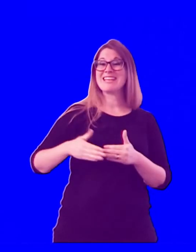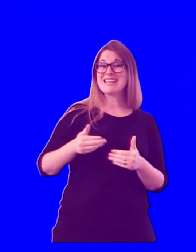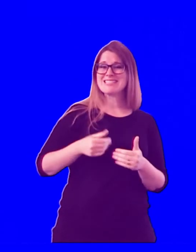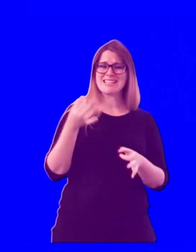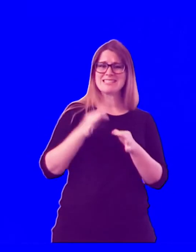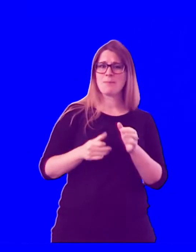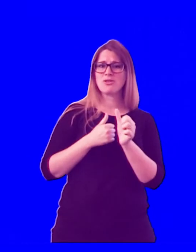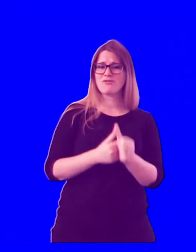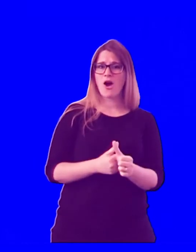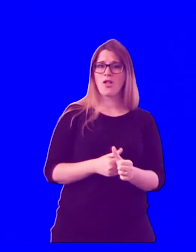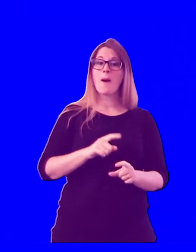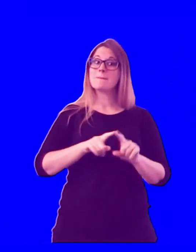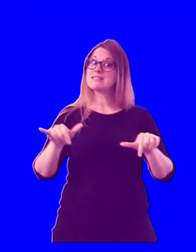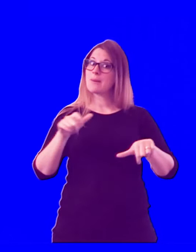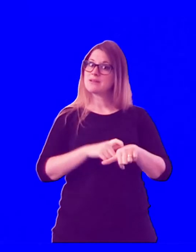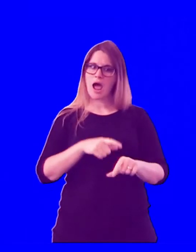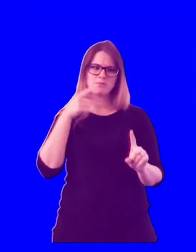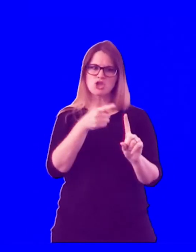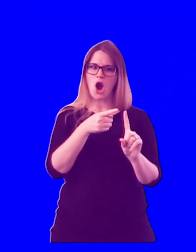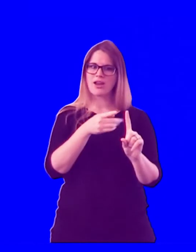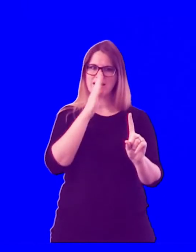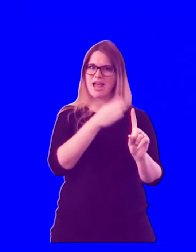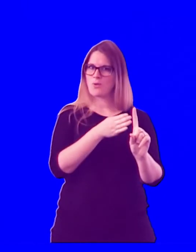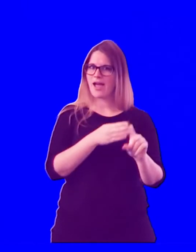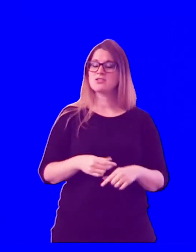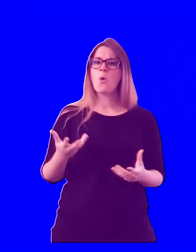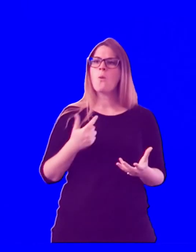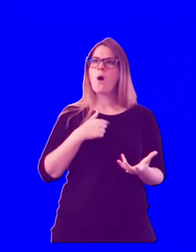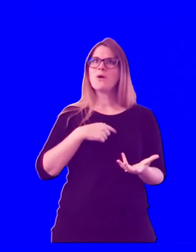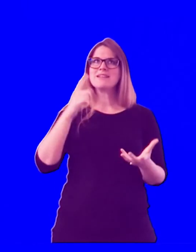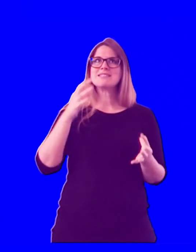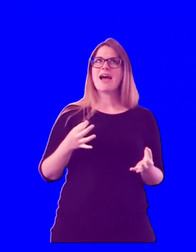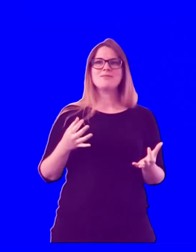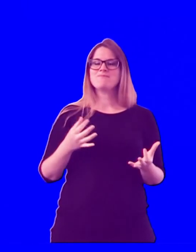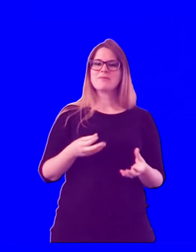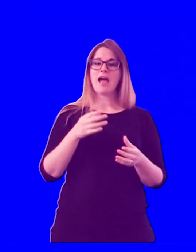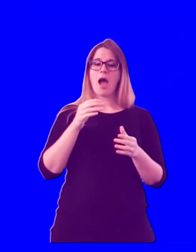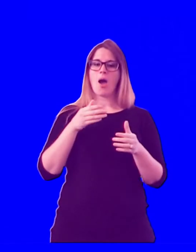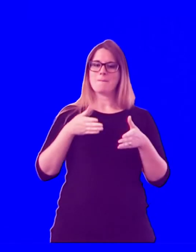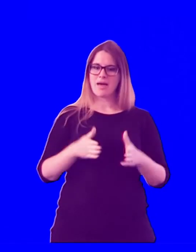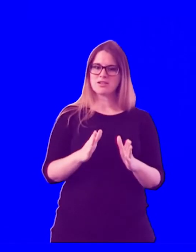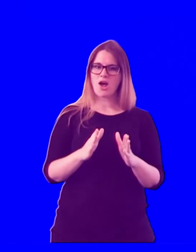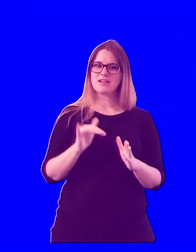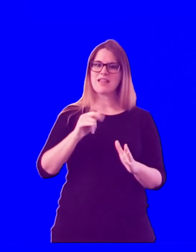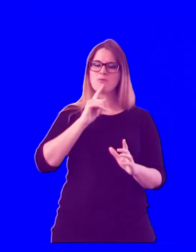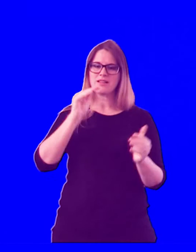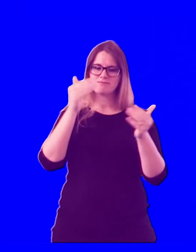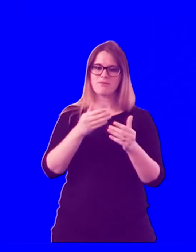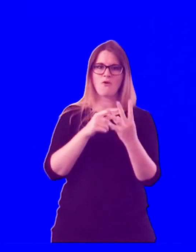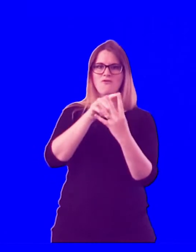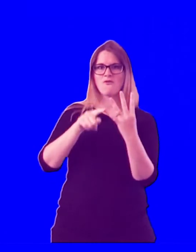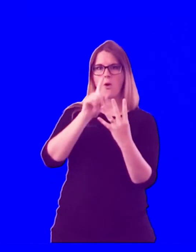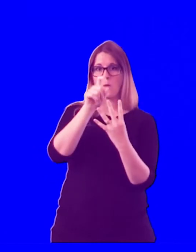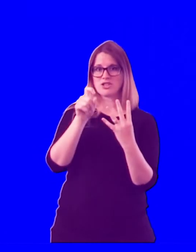to follow, yet targeted and directed. And so what we ended up settling on was a methodology that centered around 4 questions.